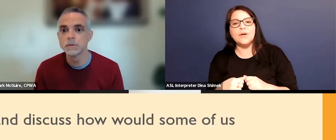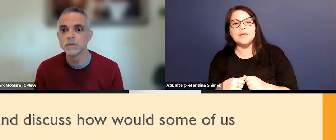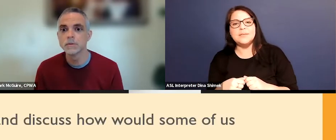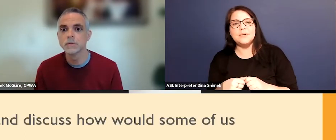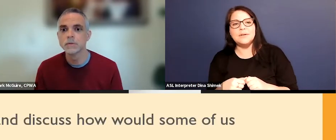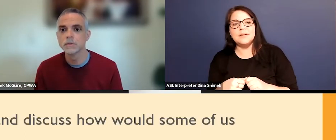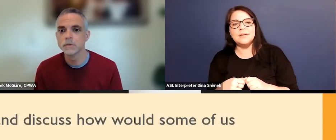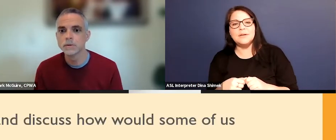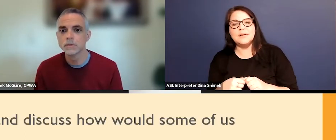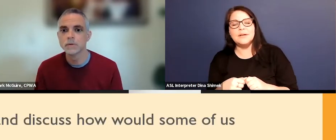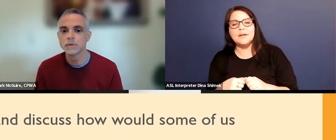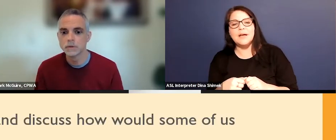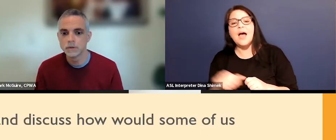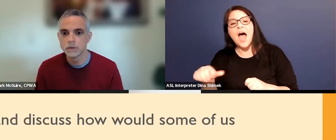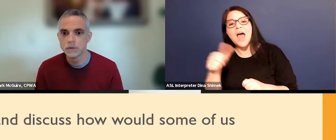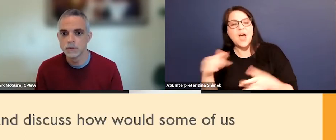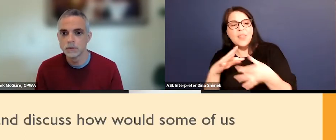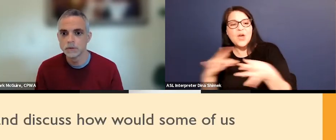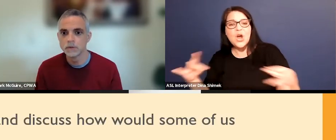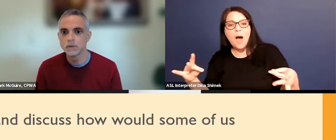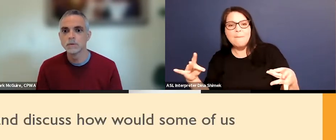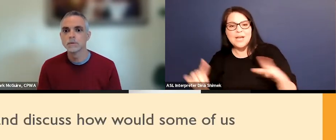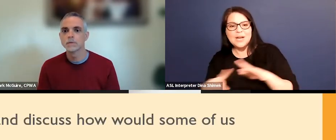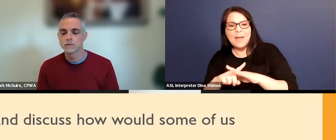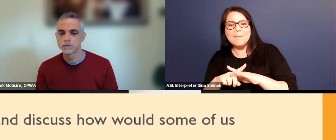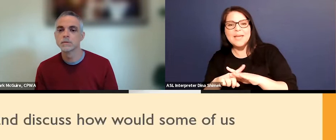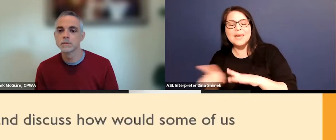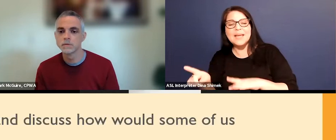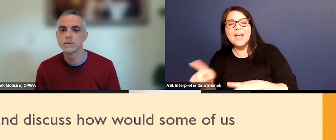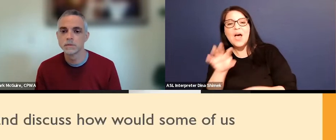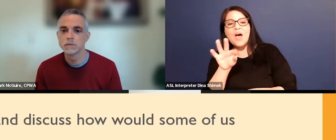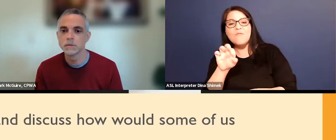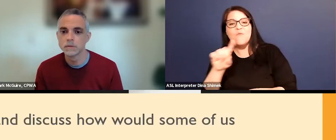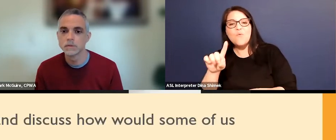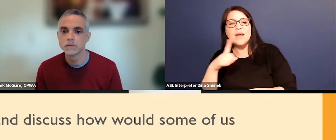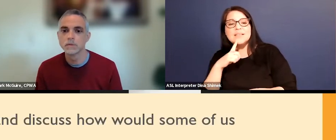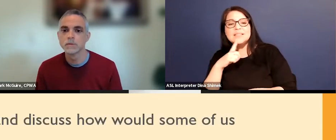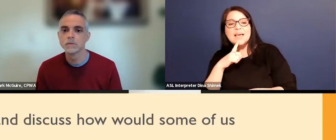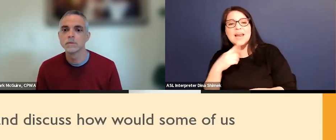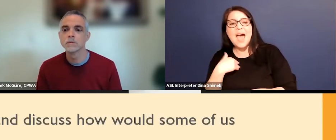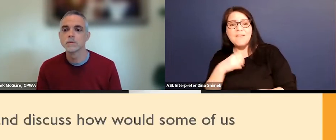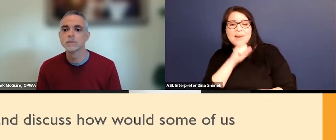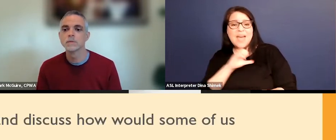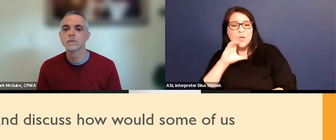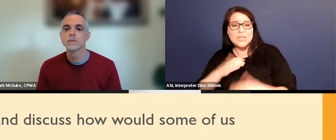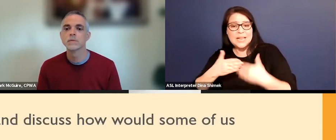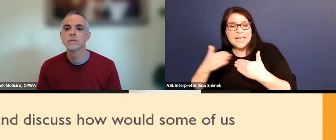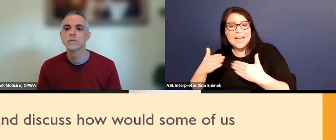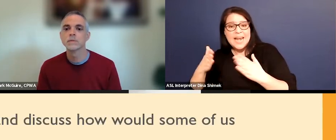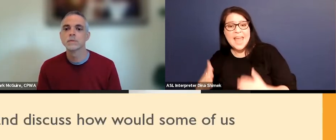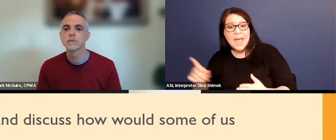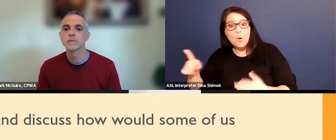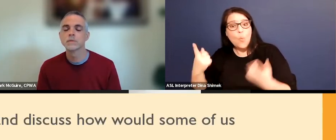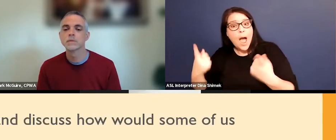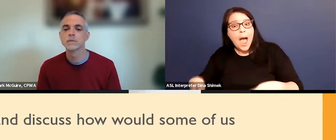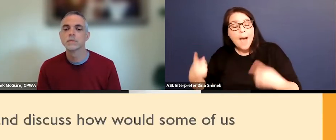Oh, go ahead, Deborah. another comment came in. Fred wrote that he had an elderly neighbor who